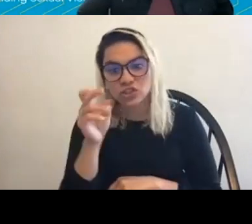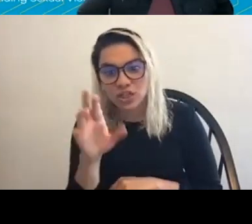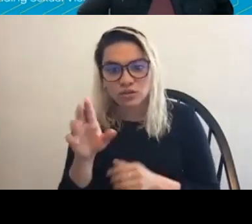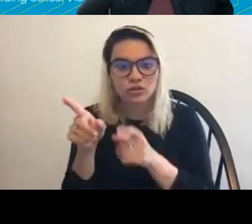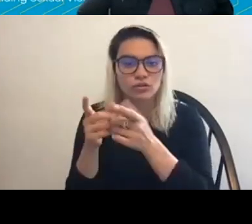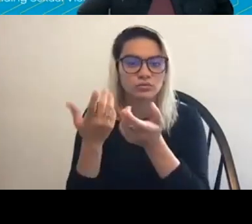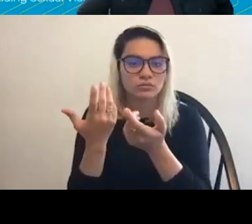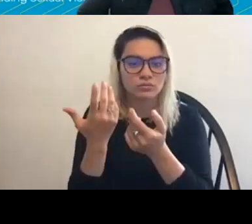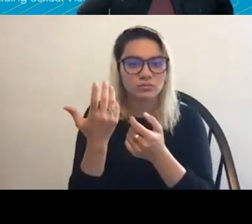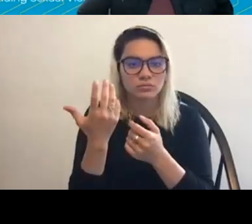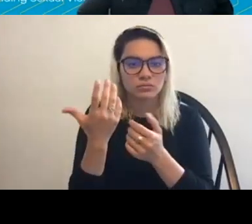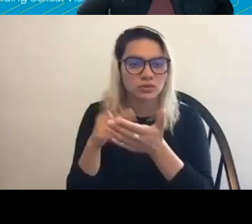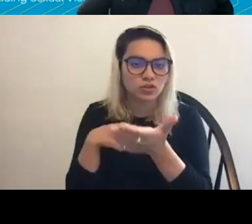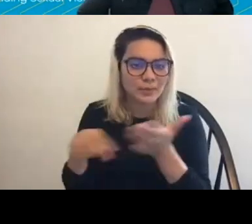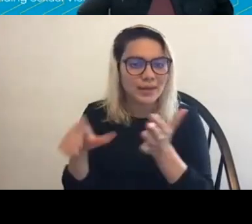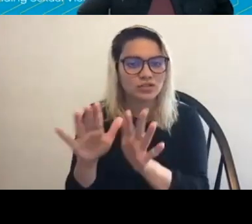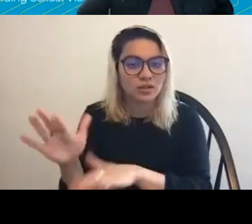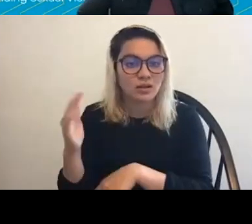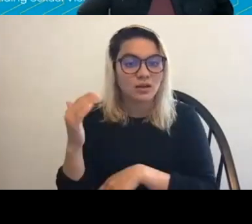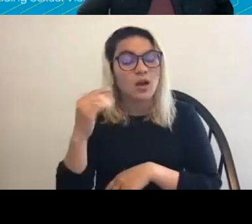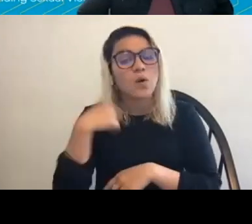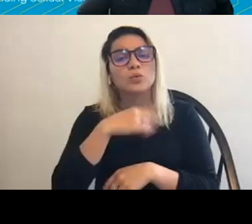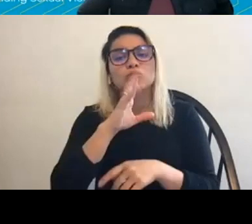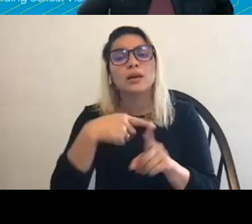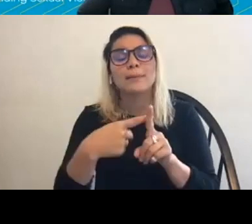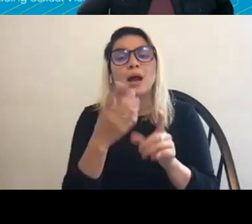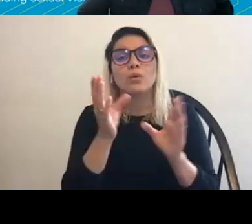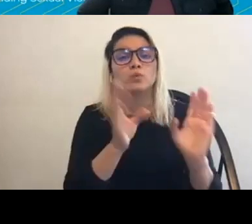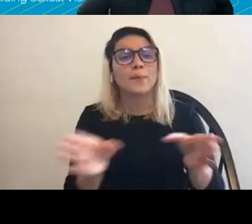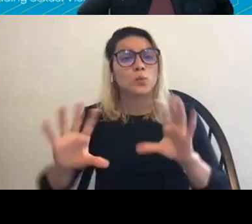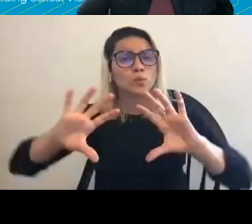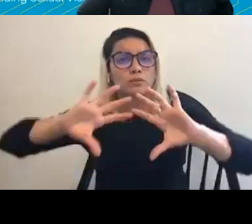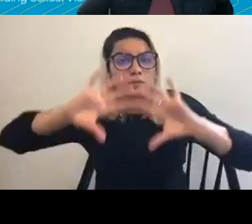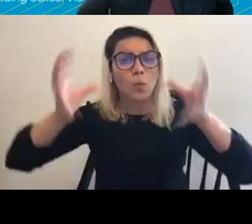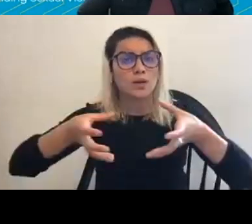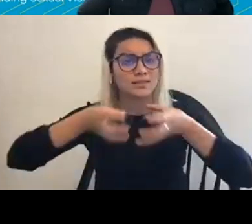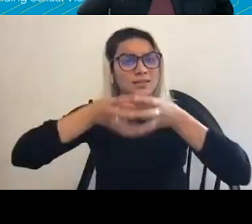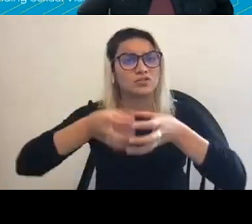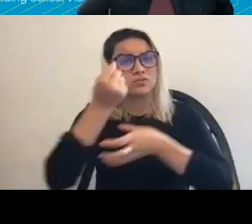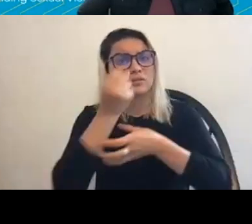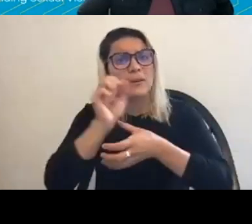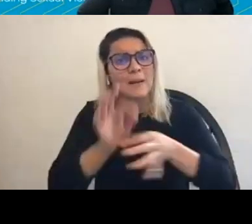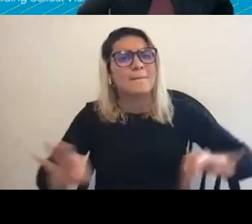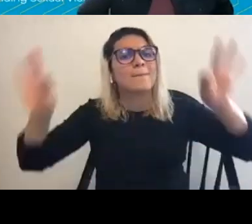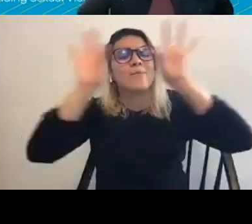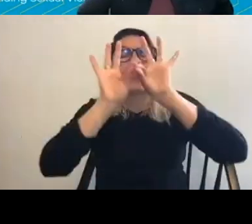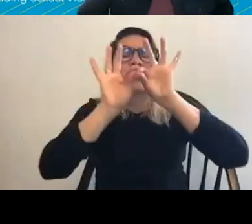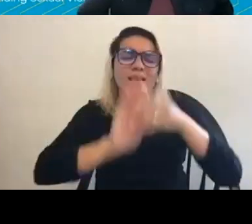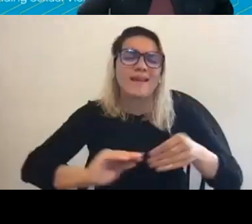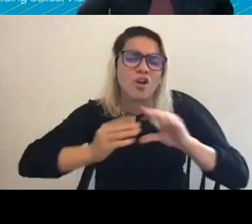community organizing, community engagement, real like important narrative shifts that need to